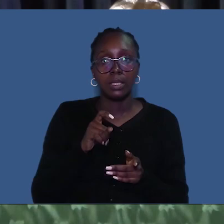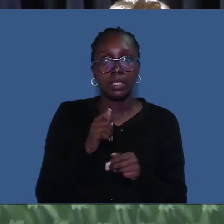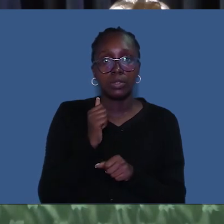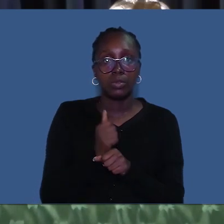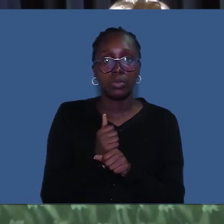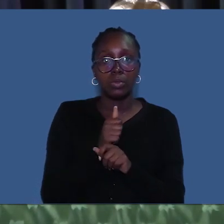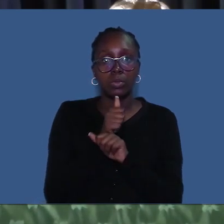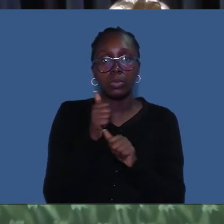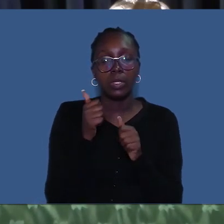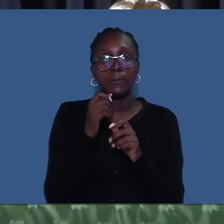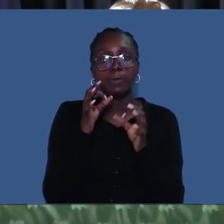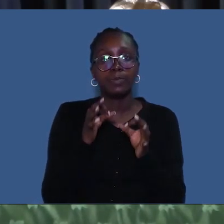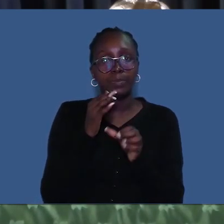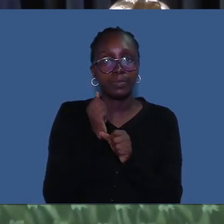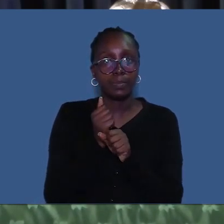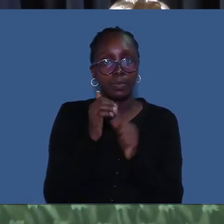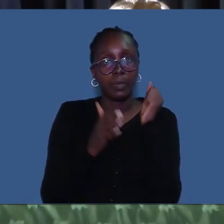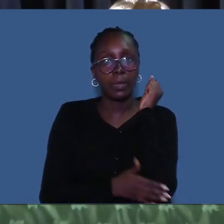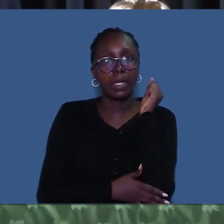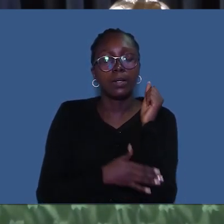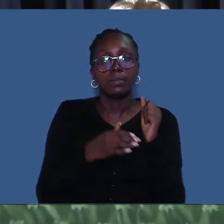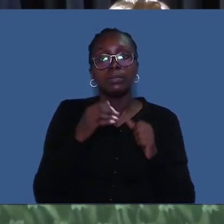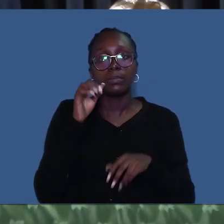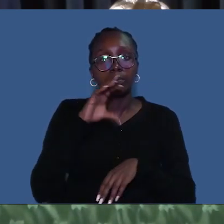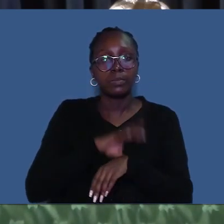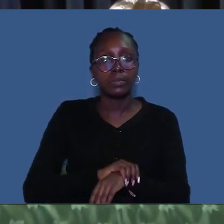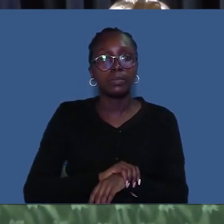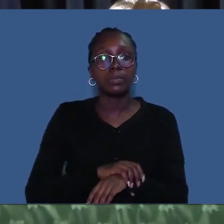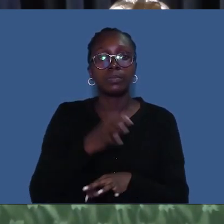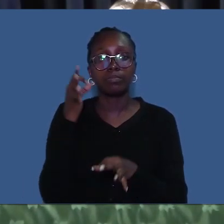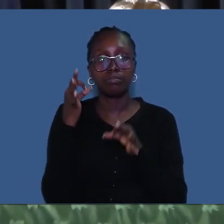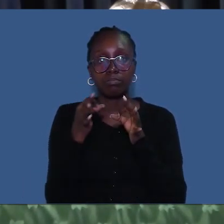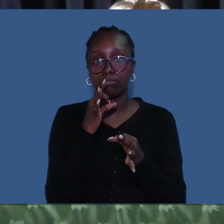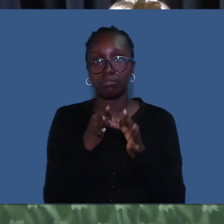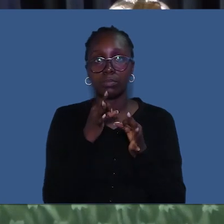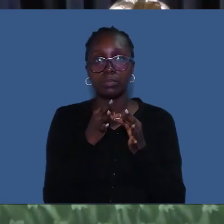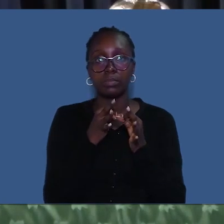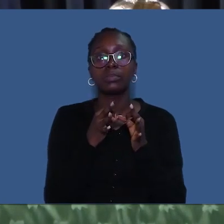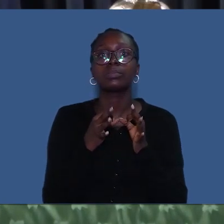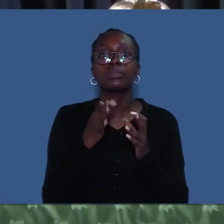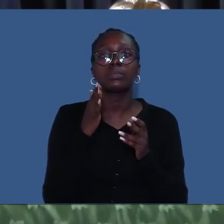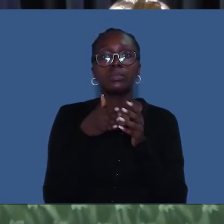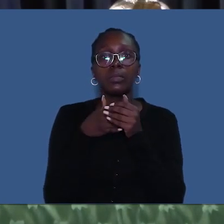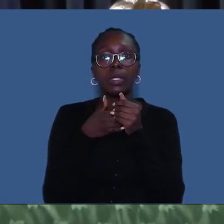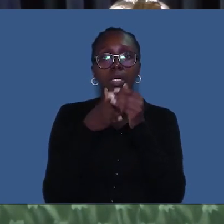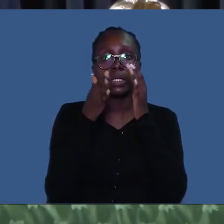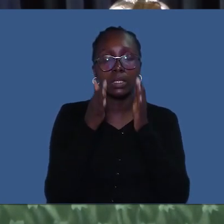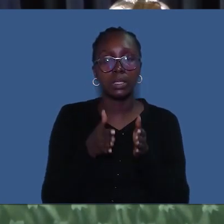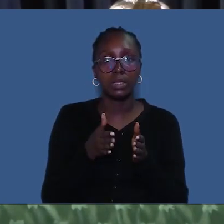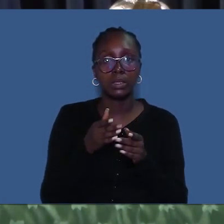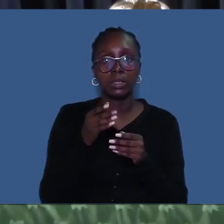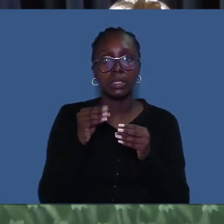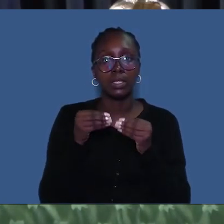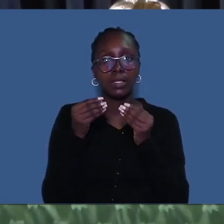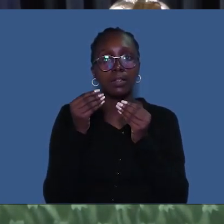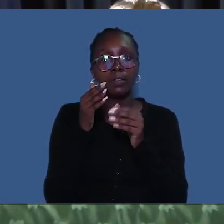bring punishment on the wrongdoer. Additionally, they give their full time to governing. Now,